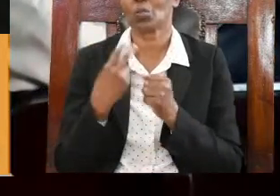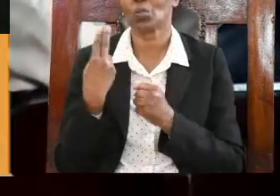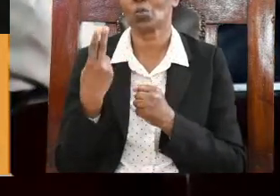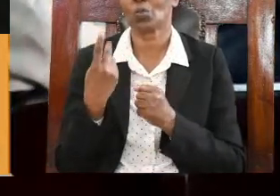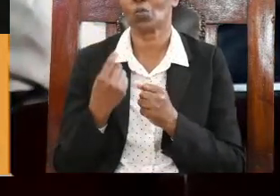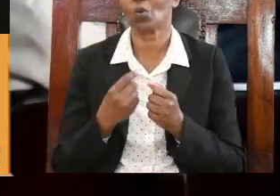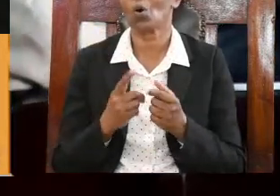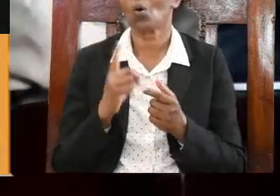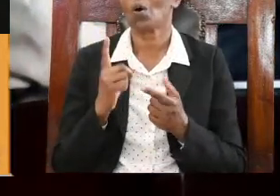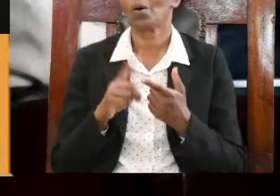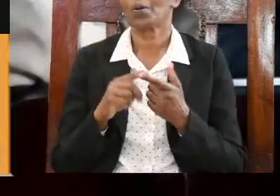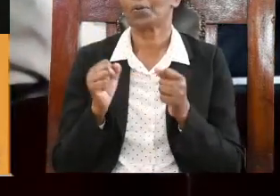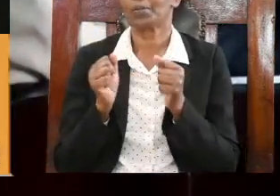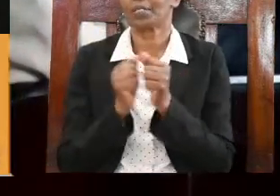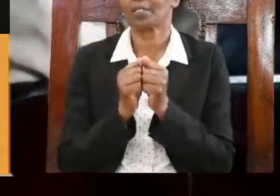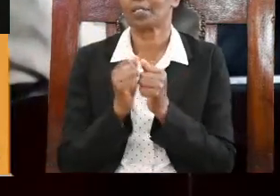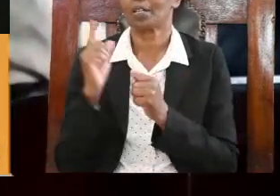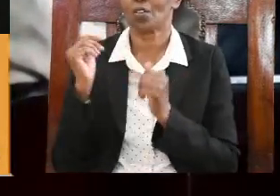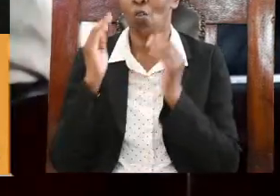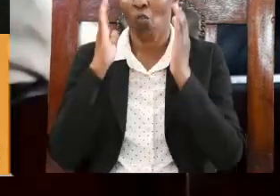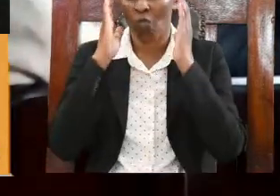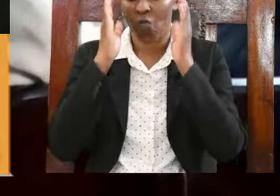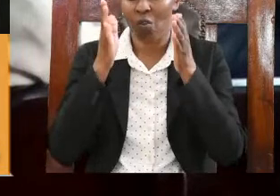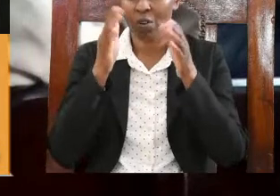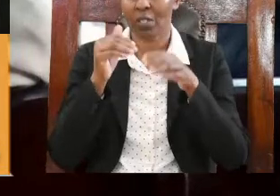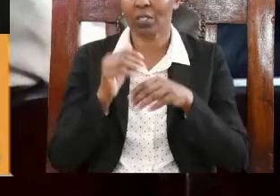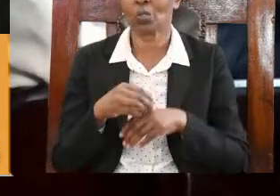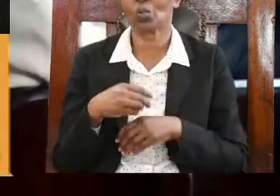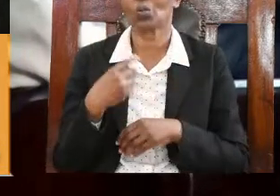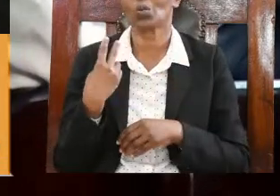2 Corinthians 12:1-10. Now, I will focus on